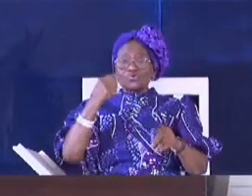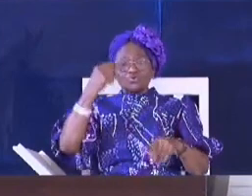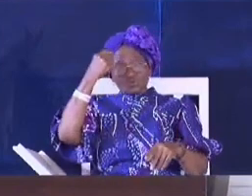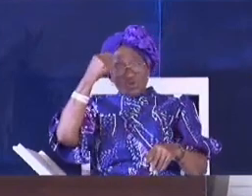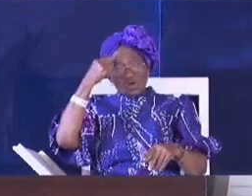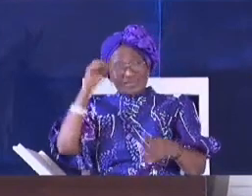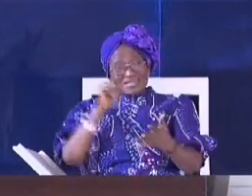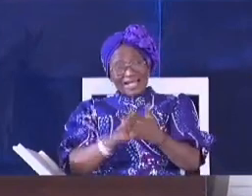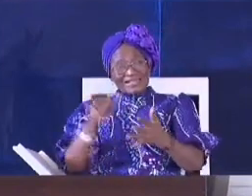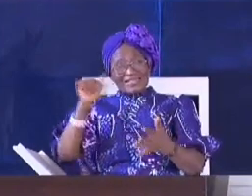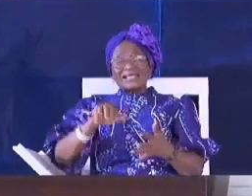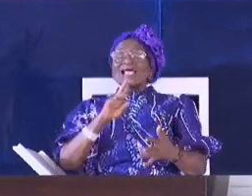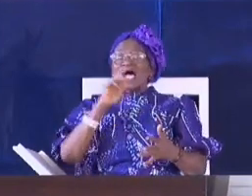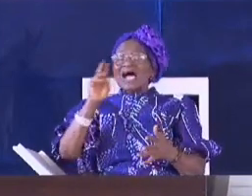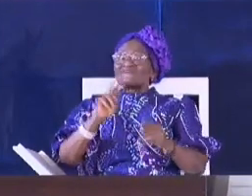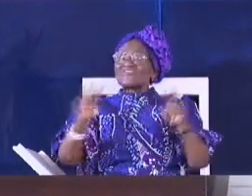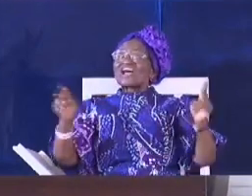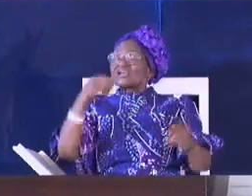they are very wise,